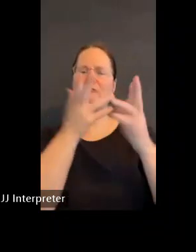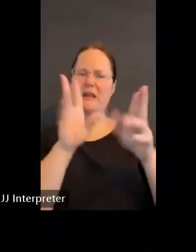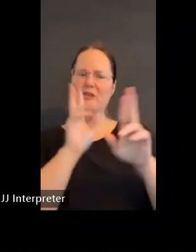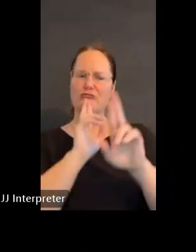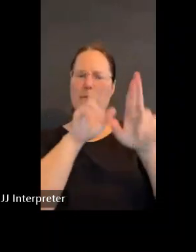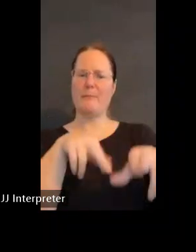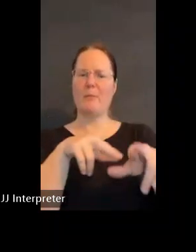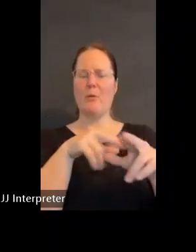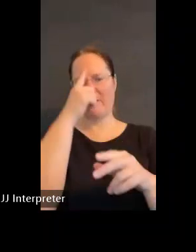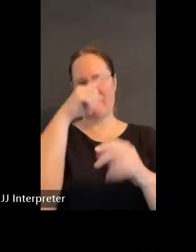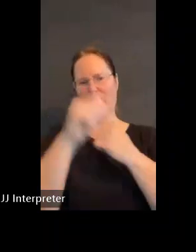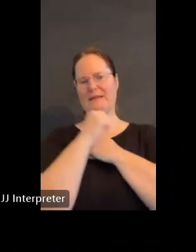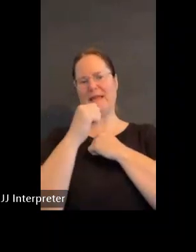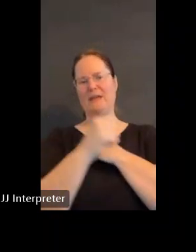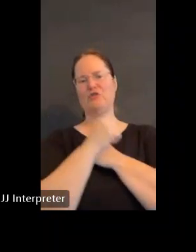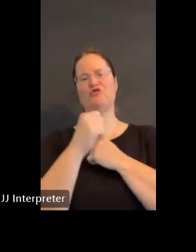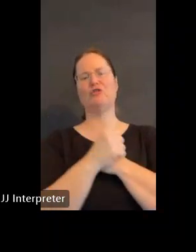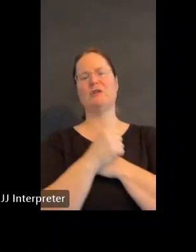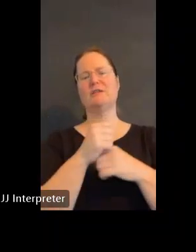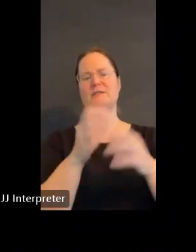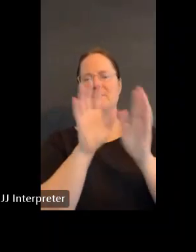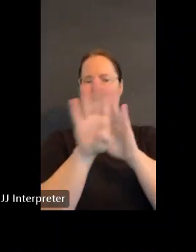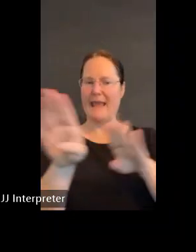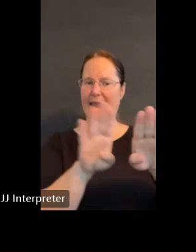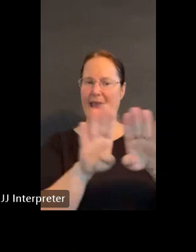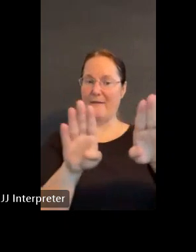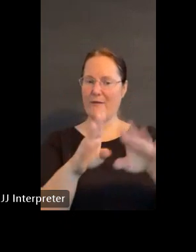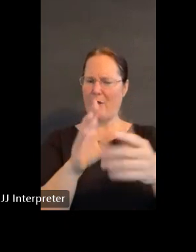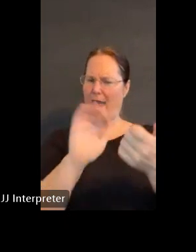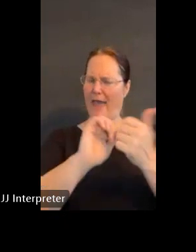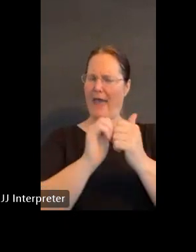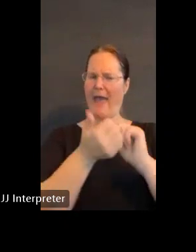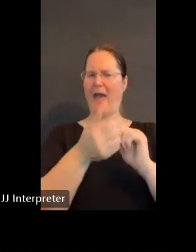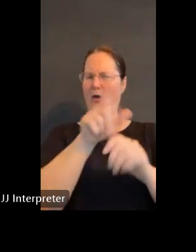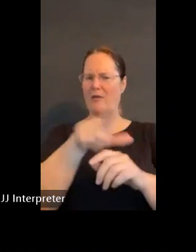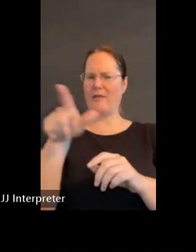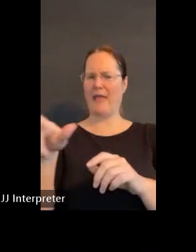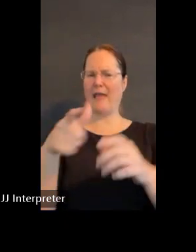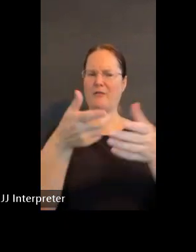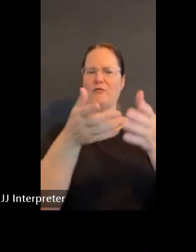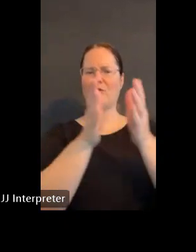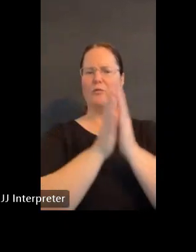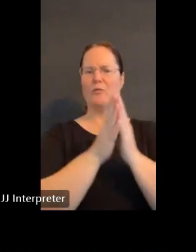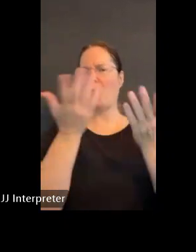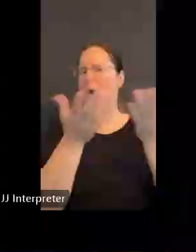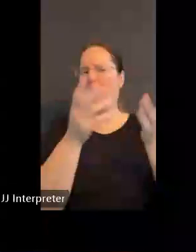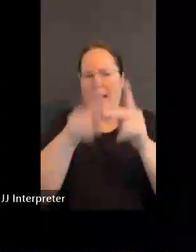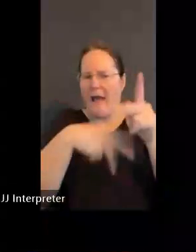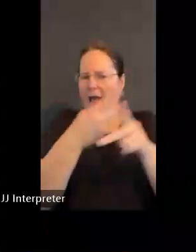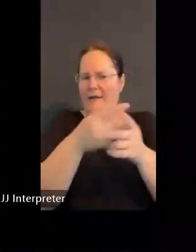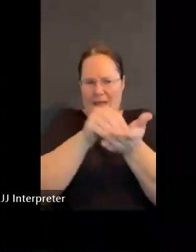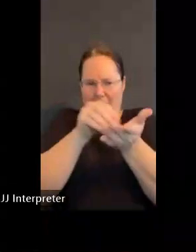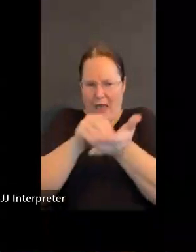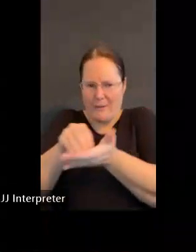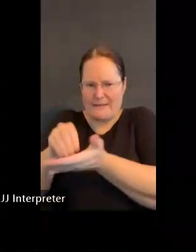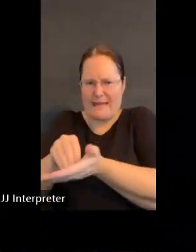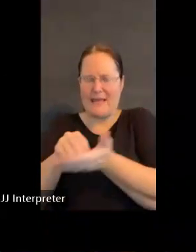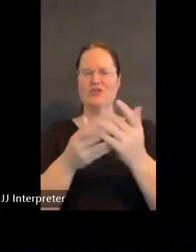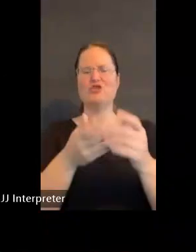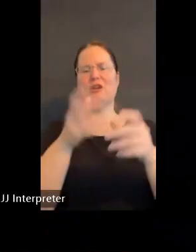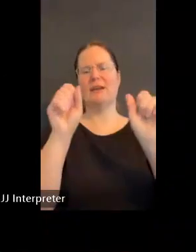landlord request to verify that the animal doesn't pose a health and safety concern? Ashley,